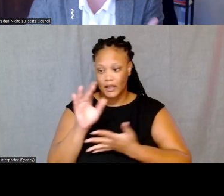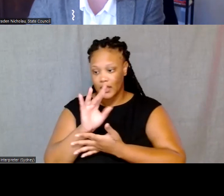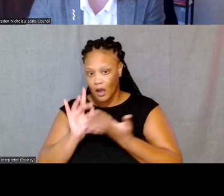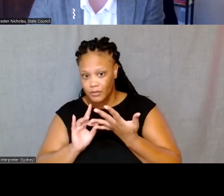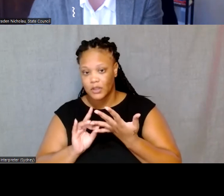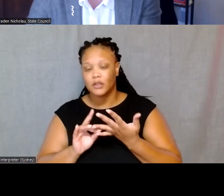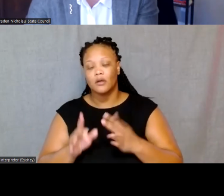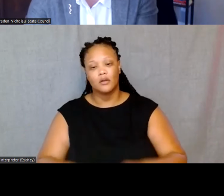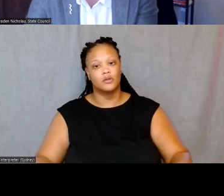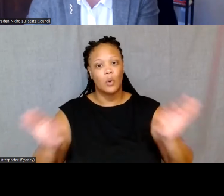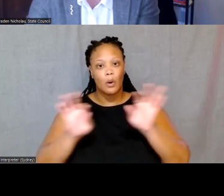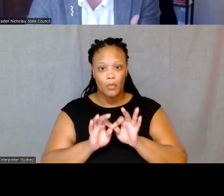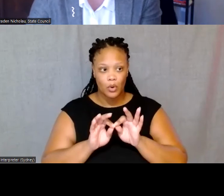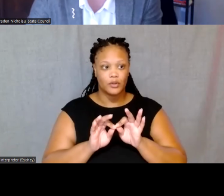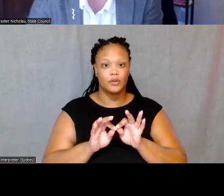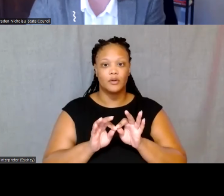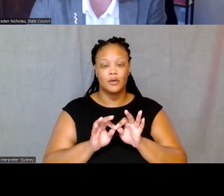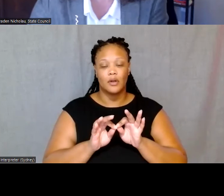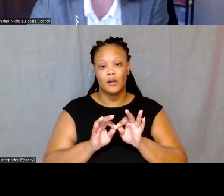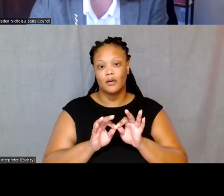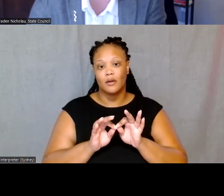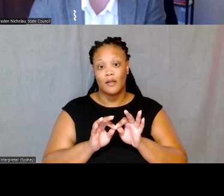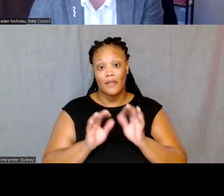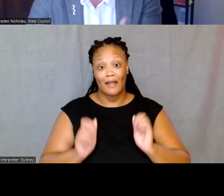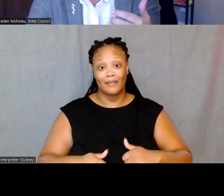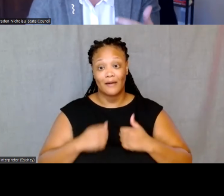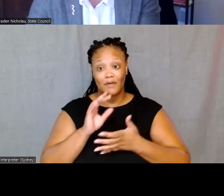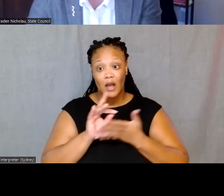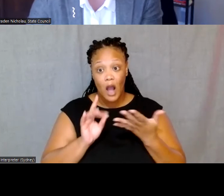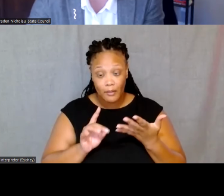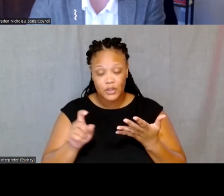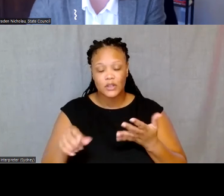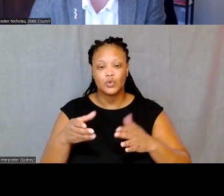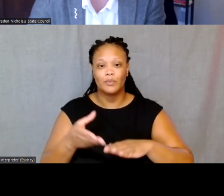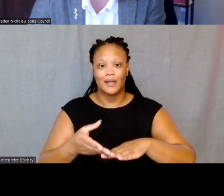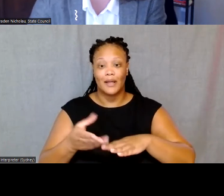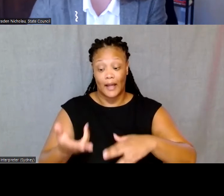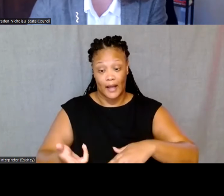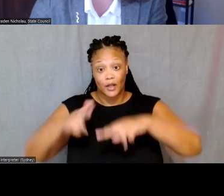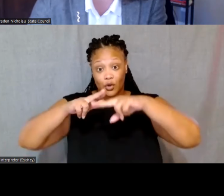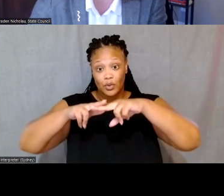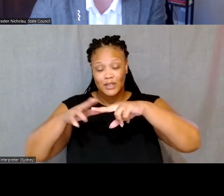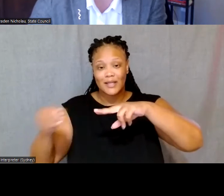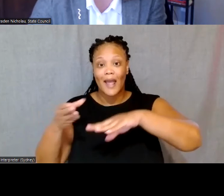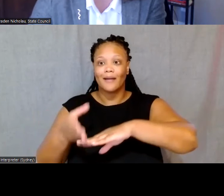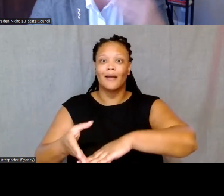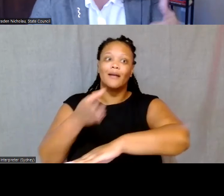living options for people with IDD have to be increased and have to be enhanced through access to housing and the subsidies